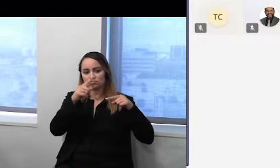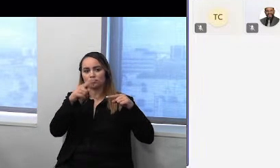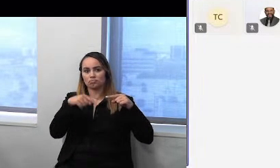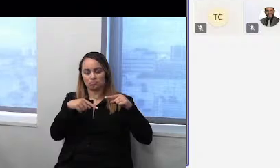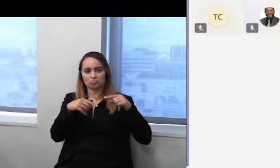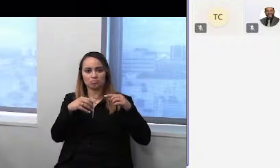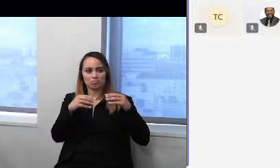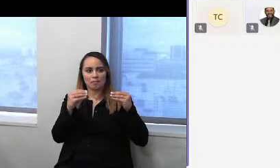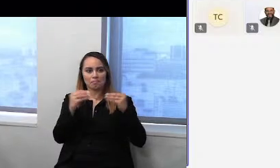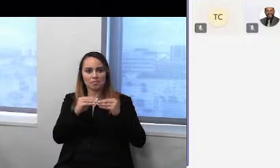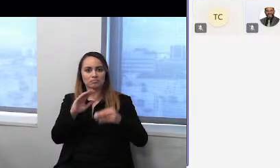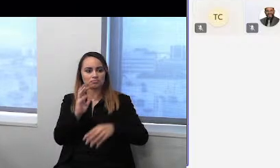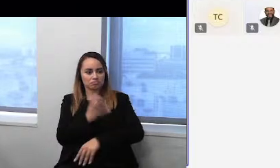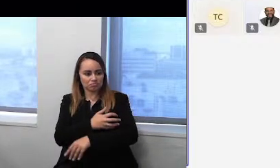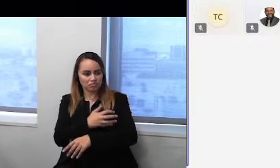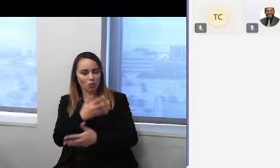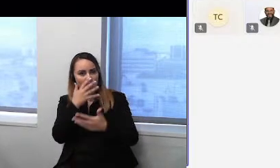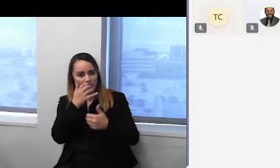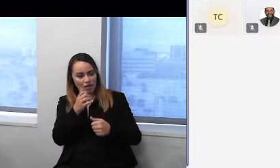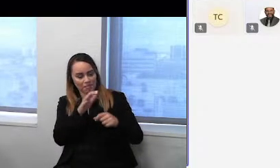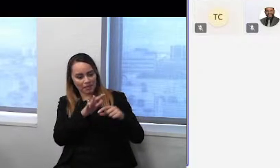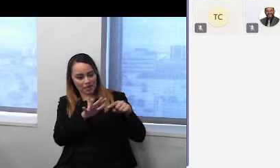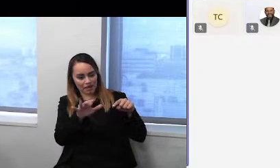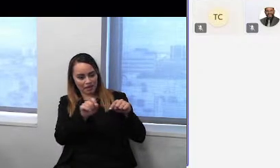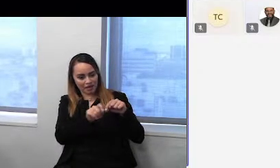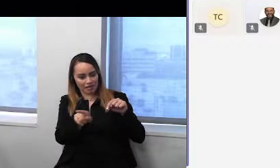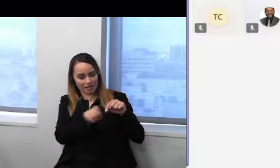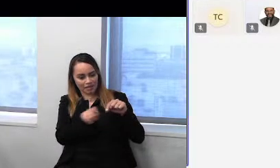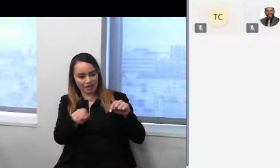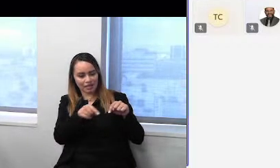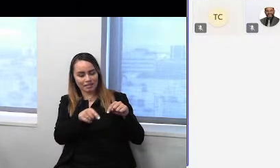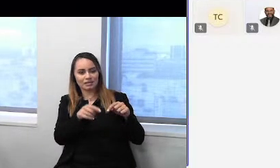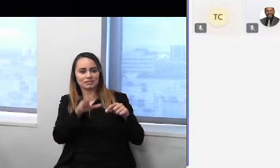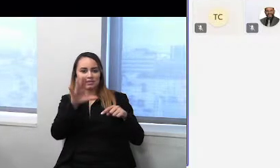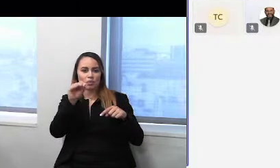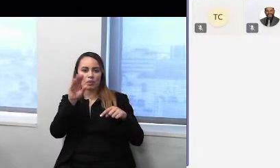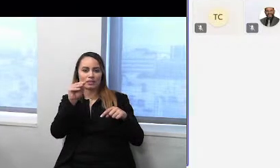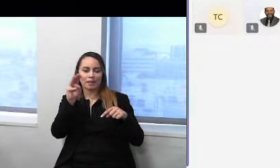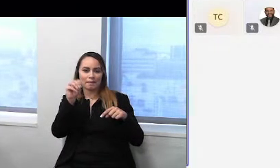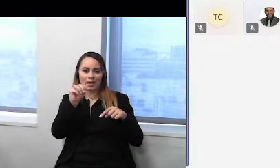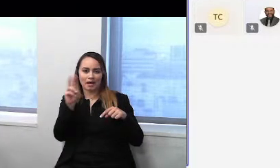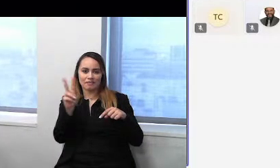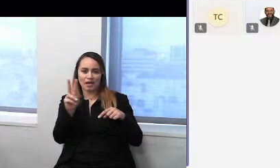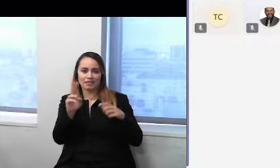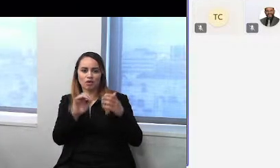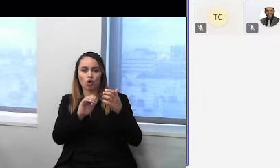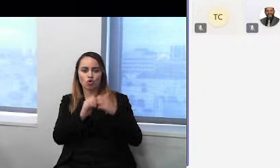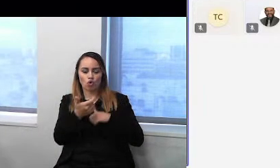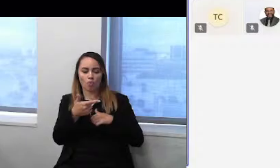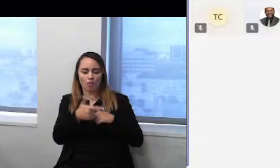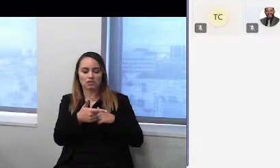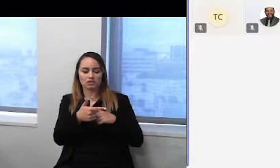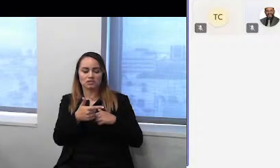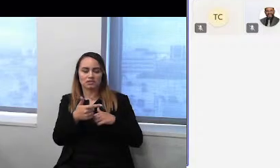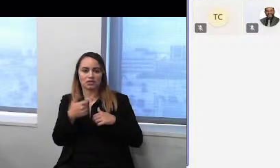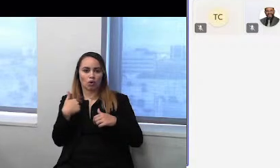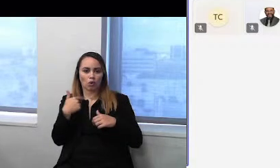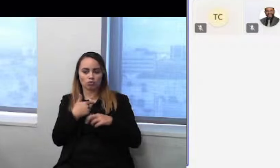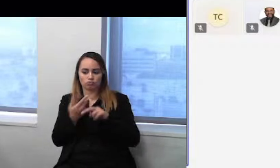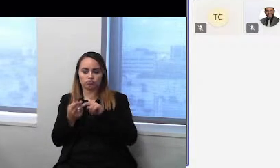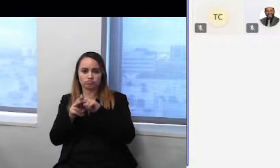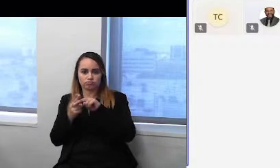50 megawatt source, how does that increase the reliability to the entire system?